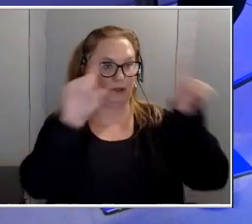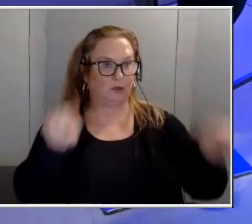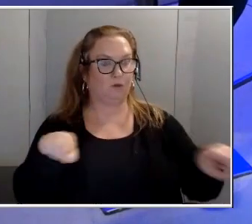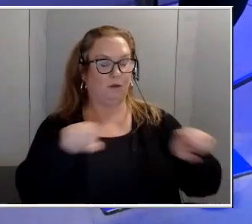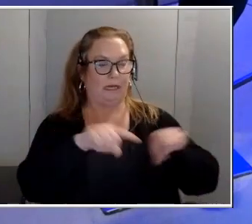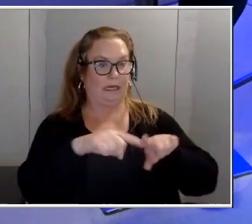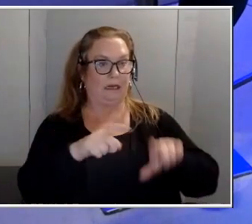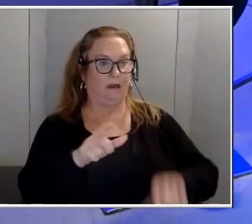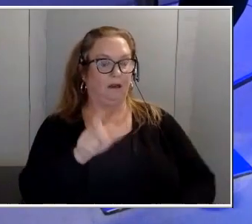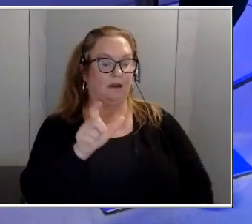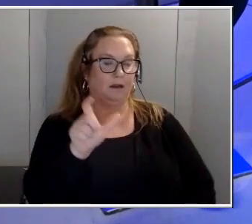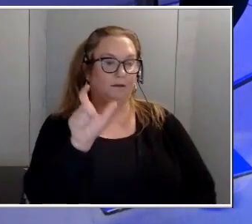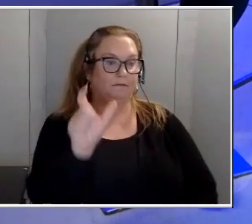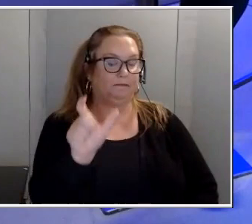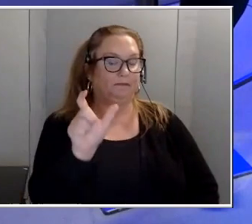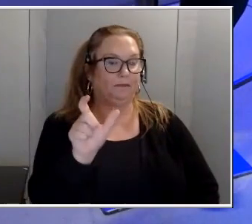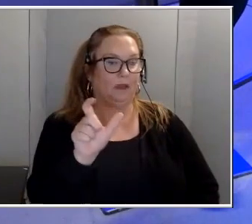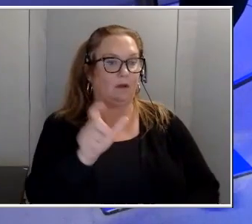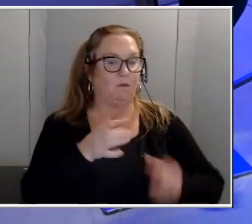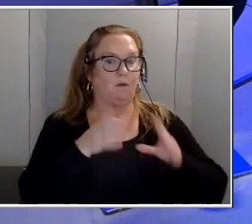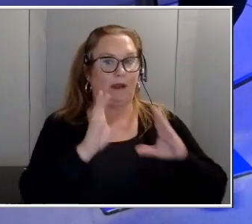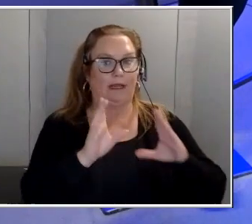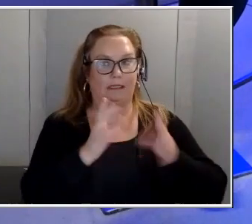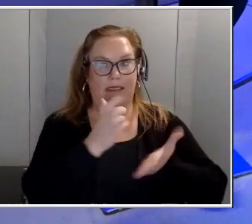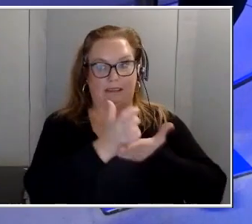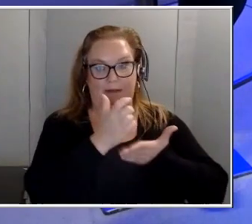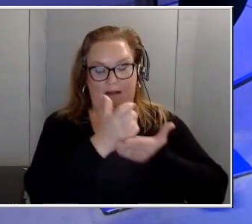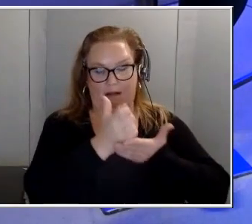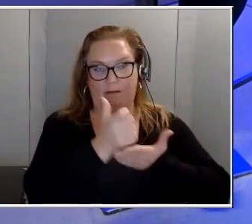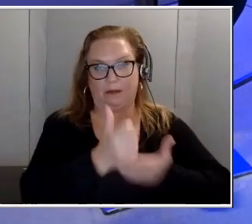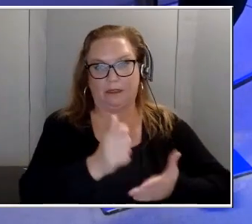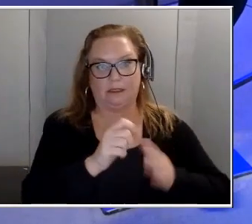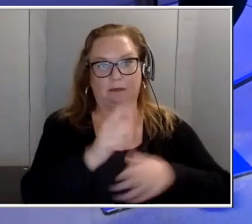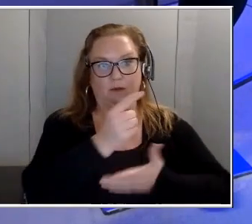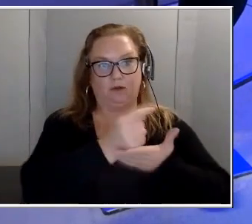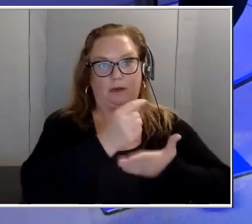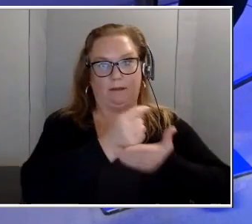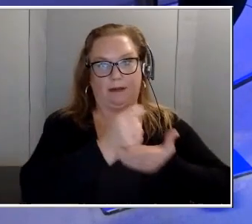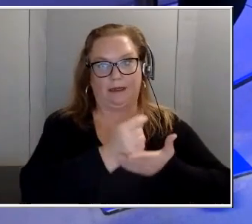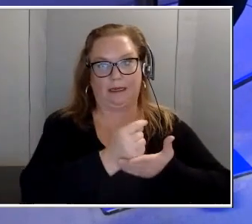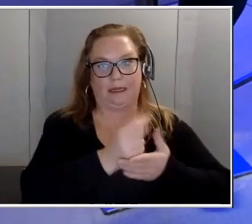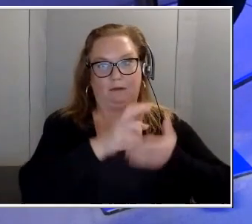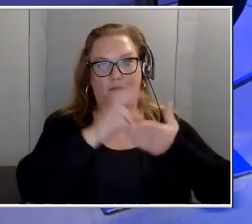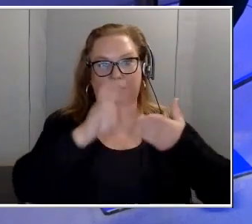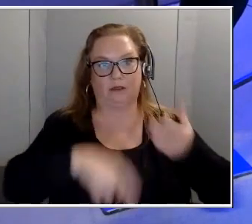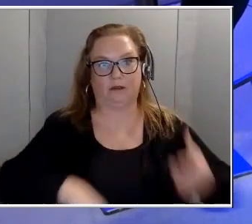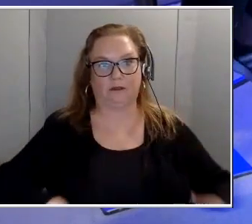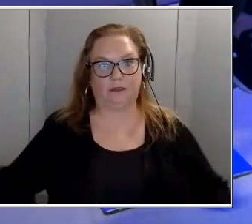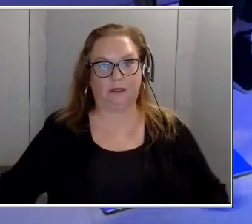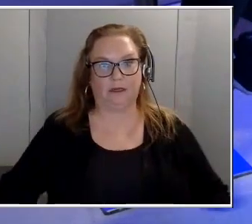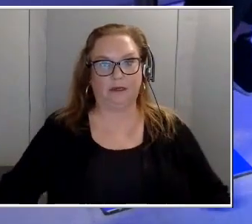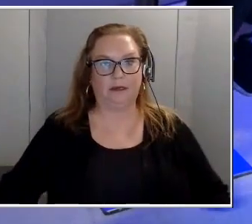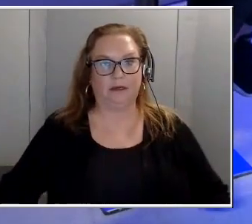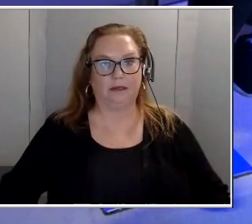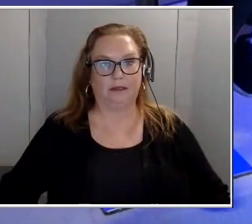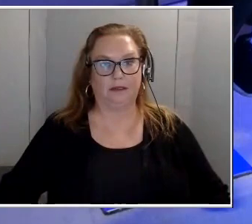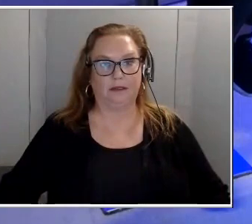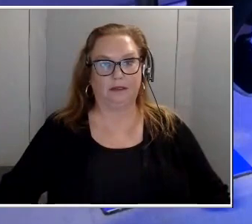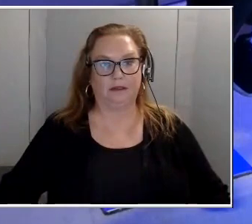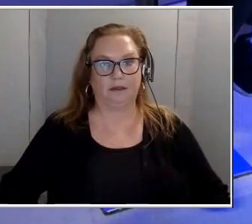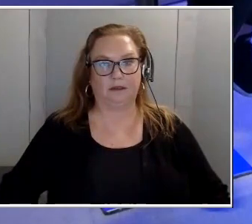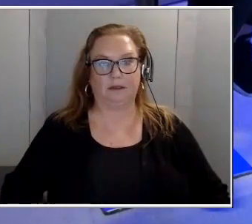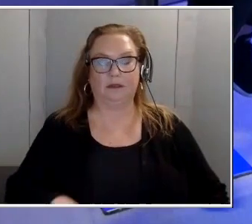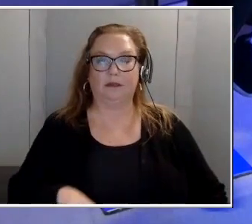talking about, and then it'll take you to ways that you can get some better treatment and hopefully get results like Tracy has gotten. Dr.